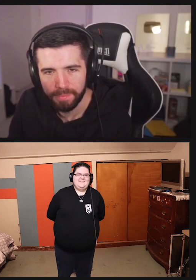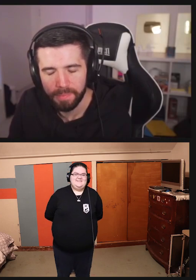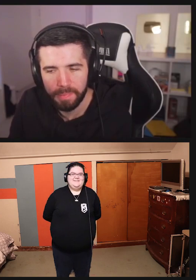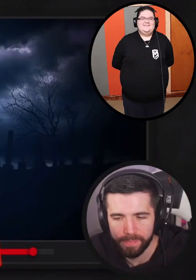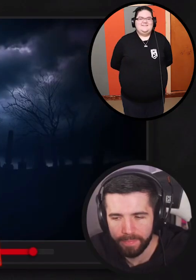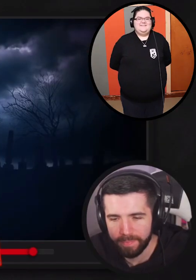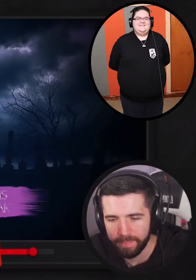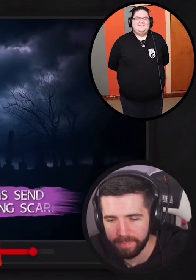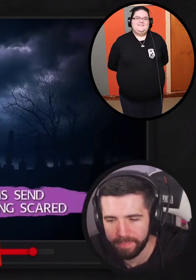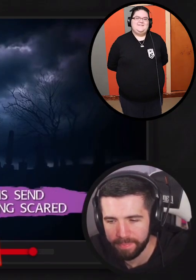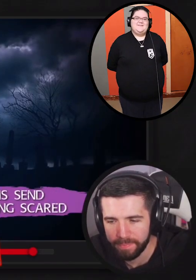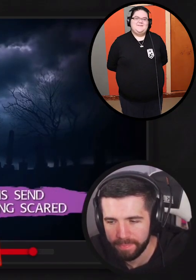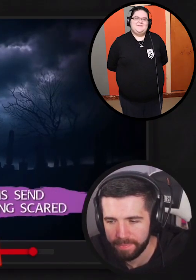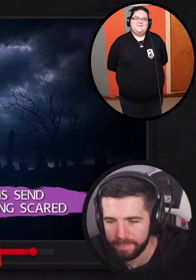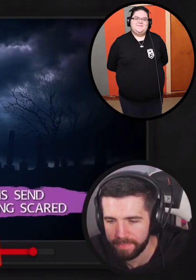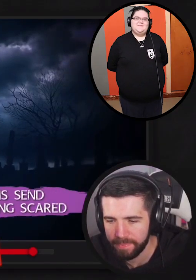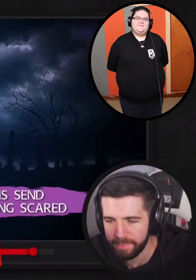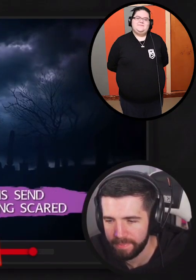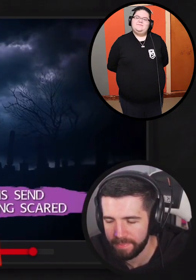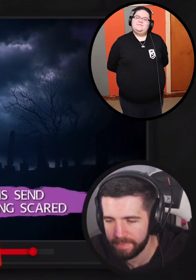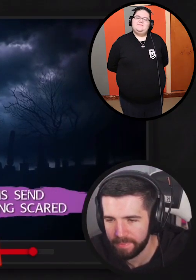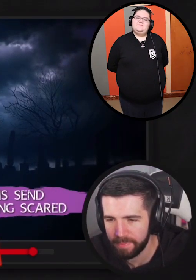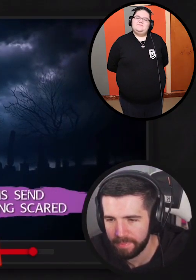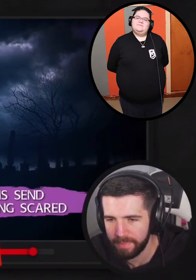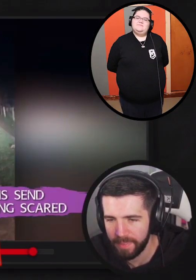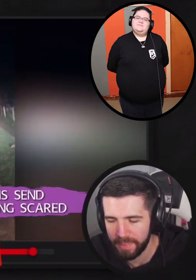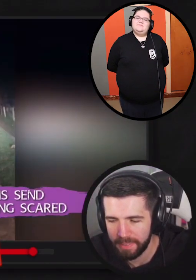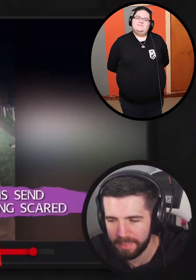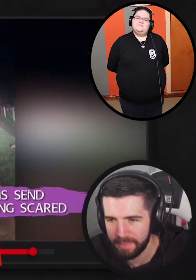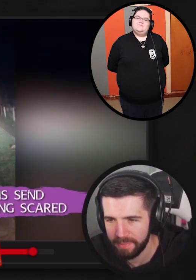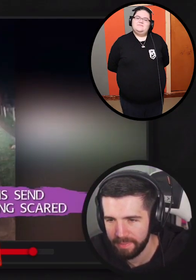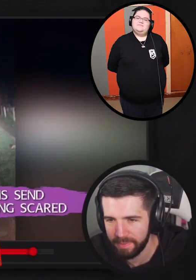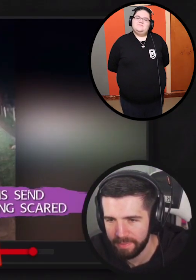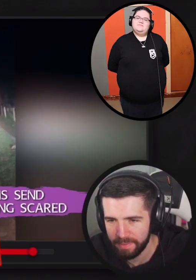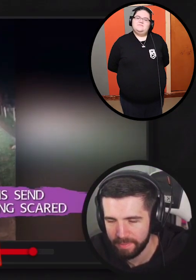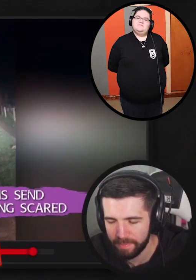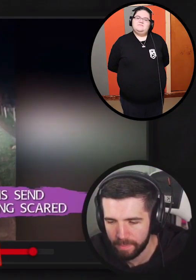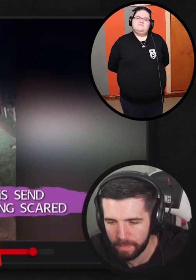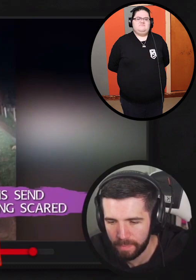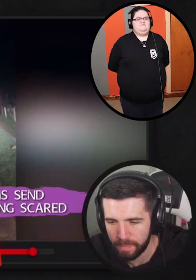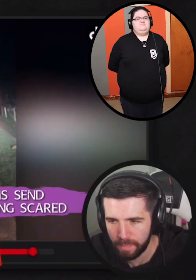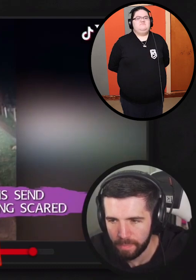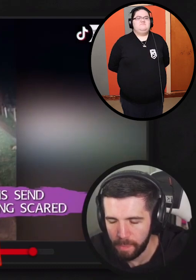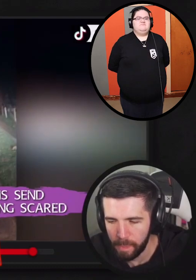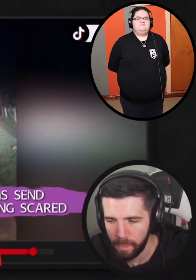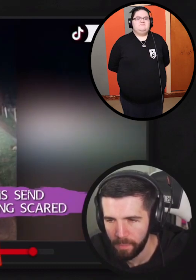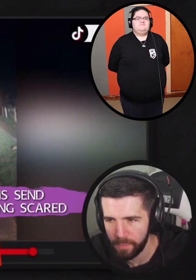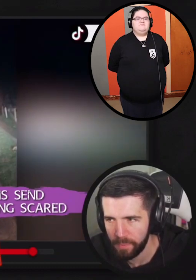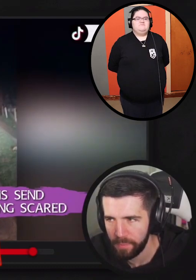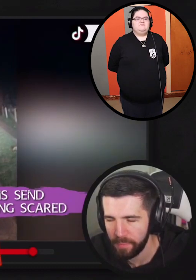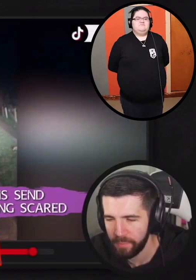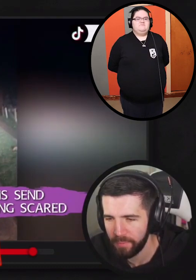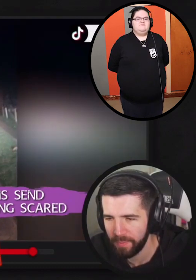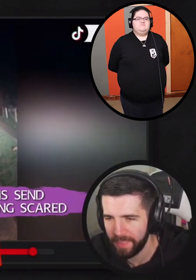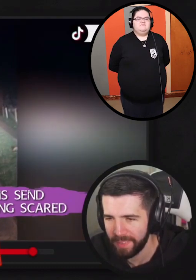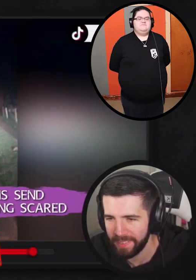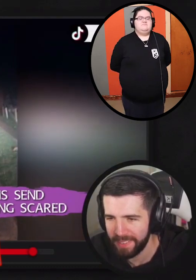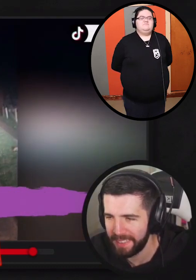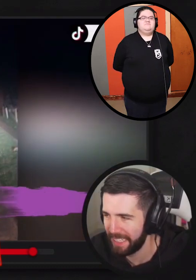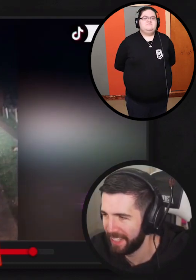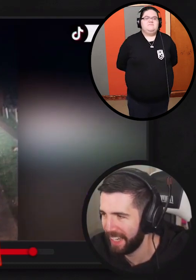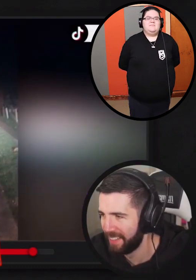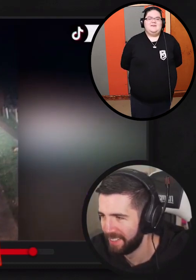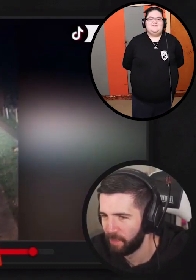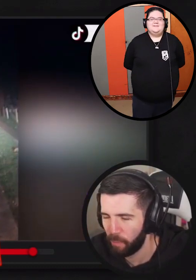looks like. What would a cemetery sound like if it could talk? A creepy clip of weird footage uploaded to TikTok by